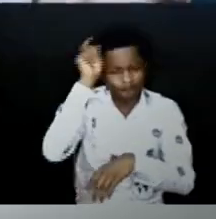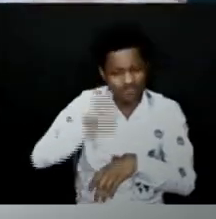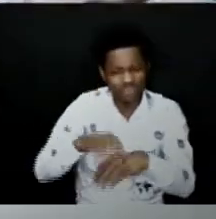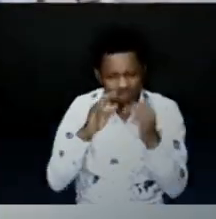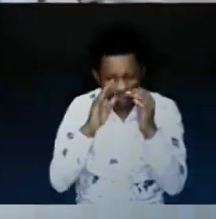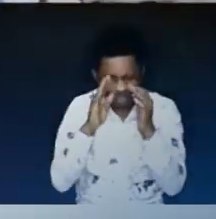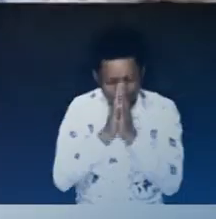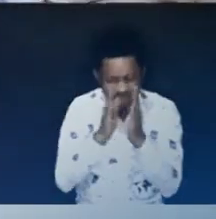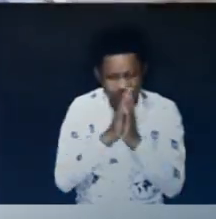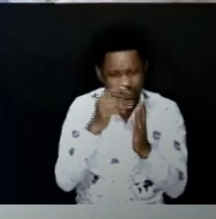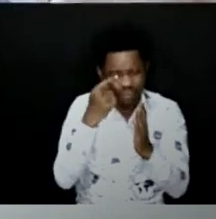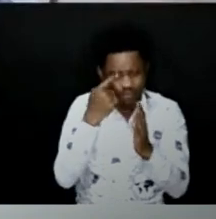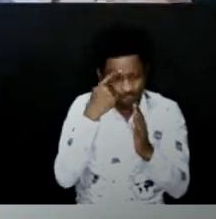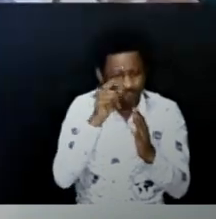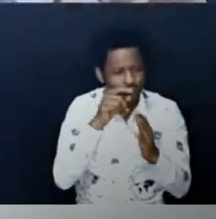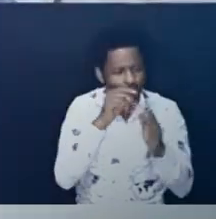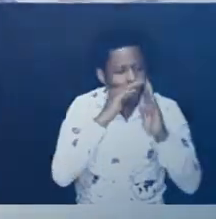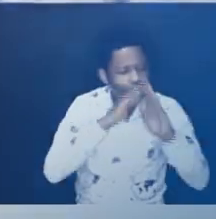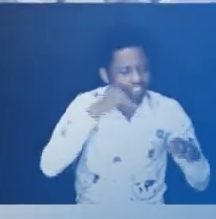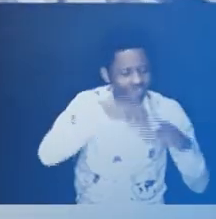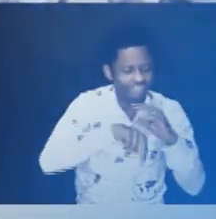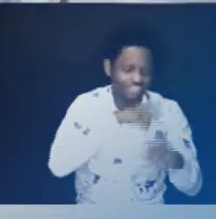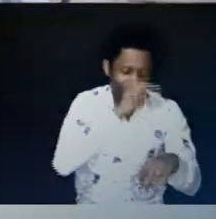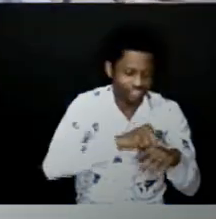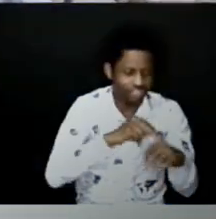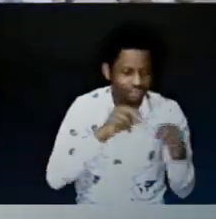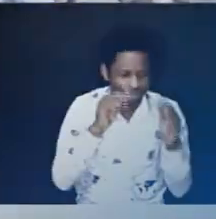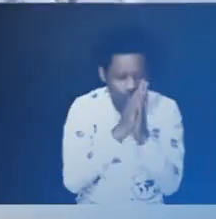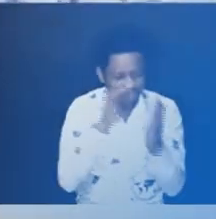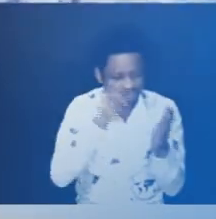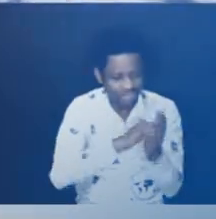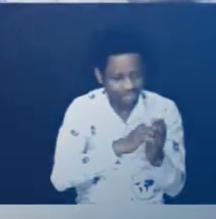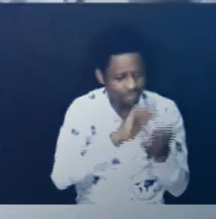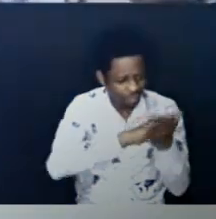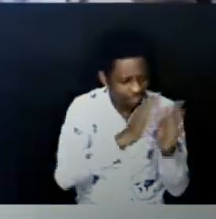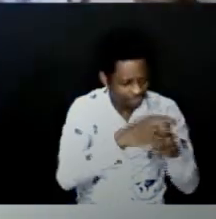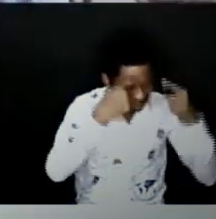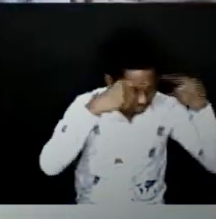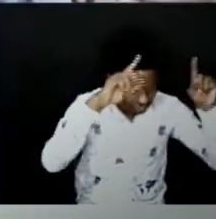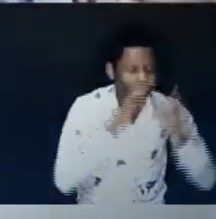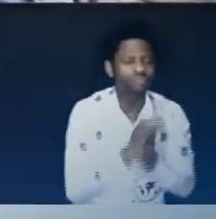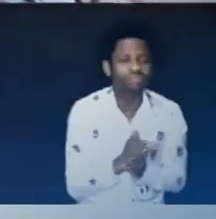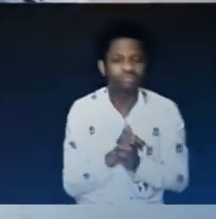nation's peace and seek its prosperity.